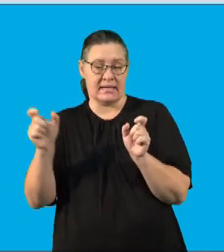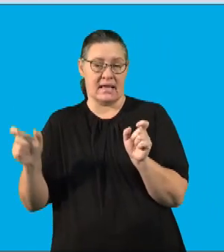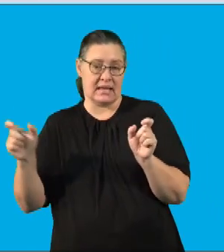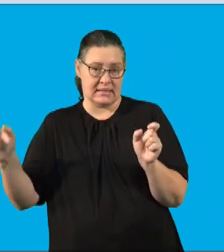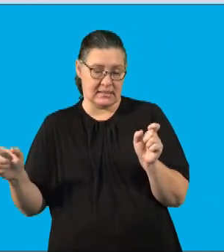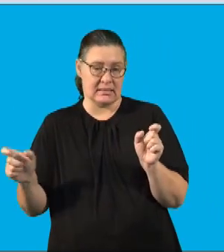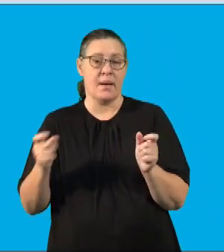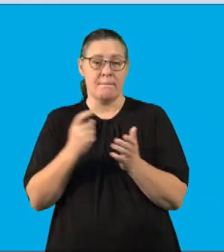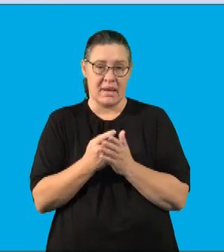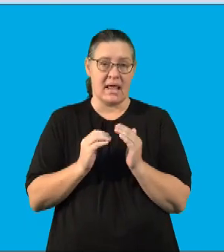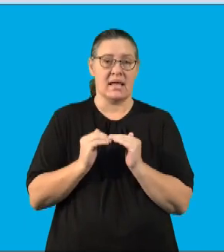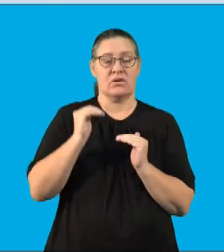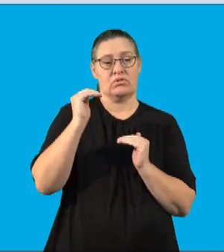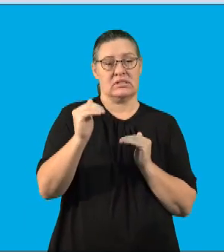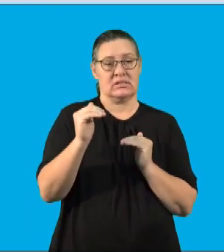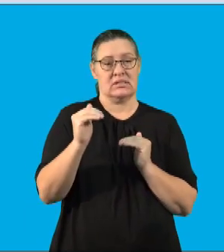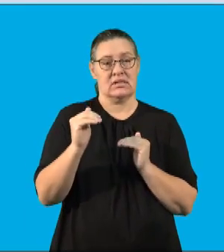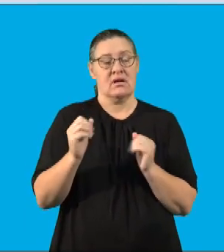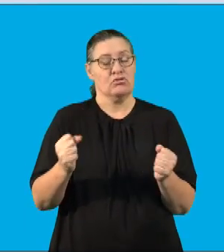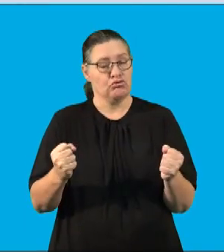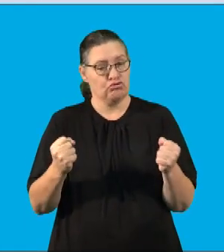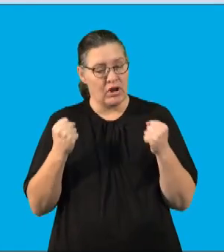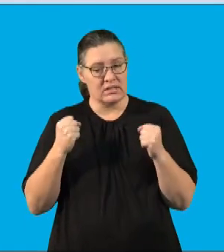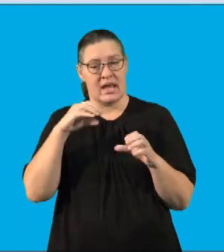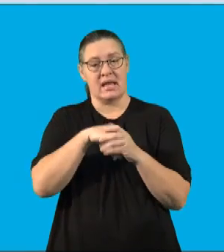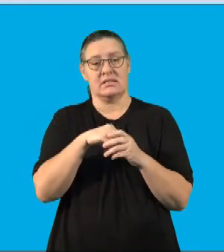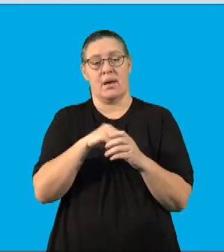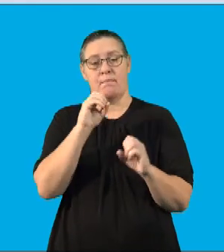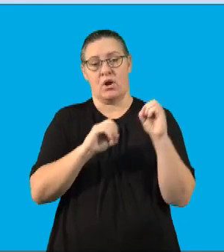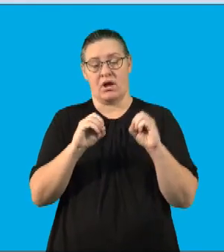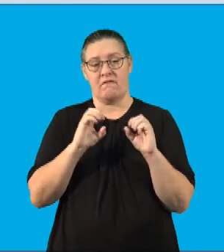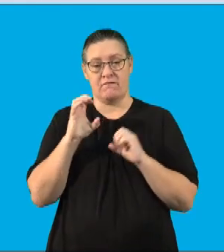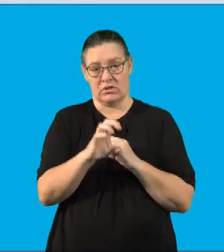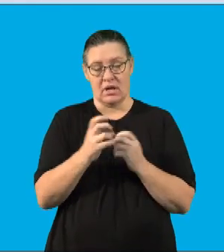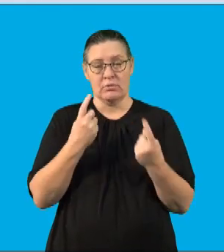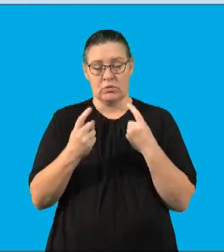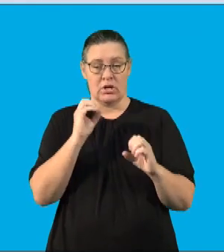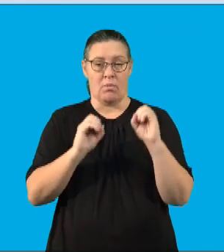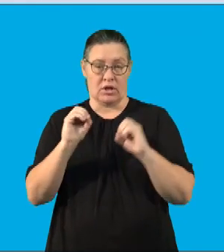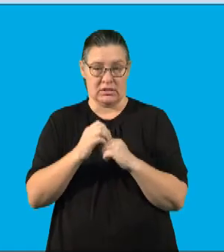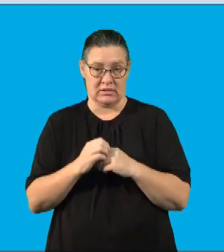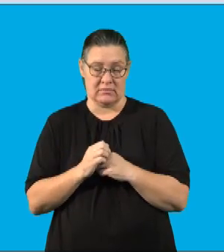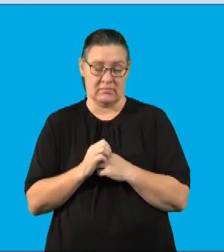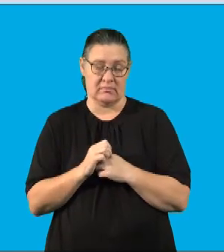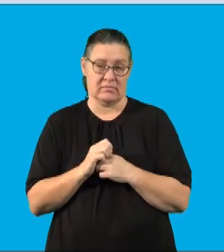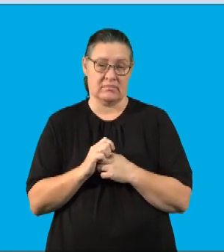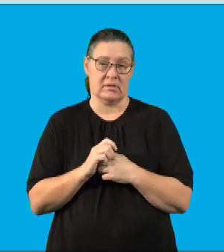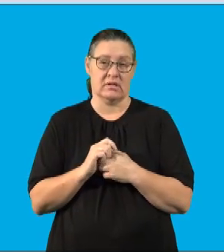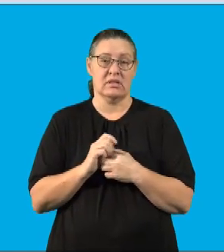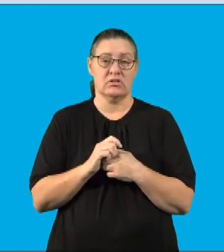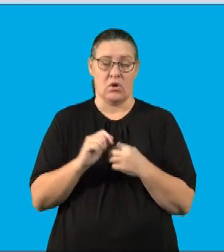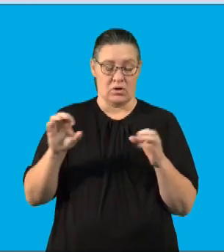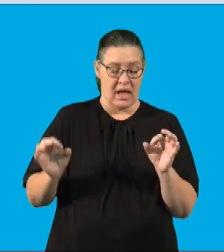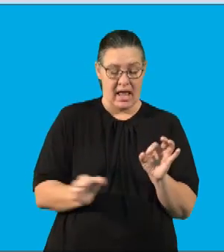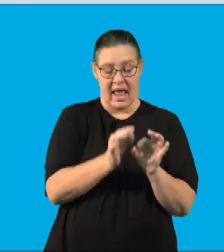going to result to an increase in strength of the intermolecular forces between the molecules. So that means as the